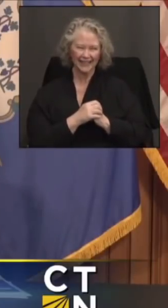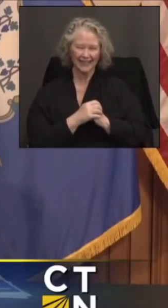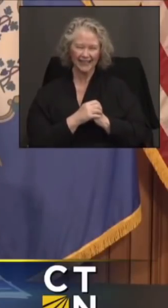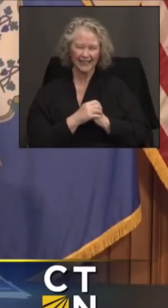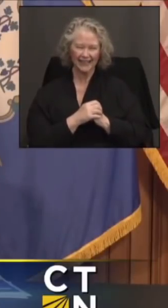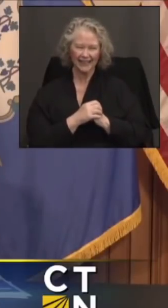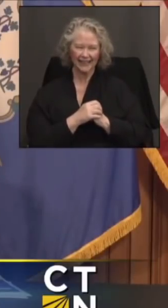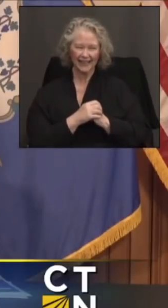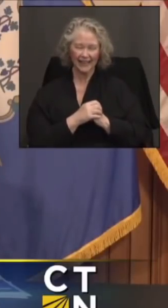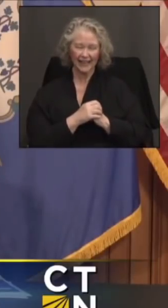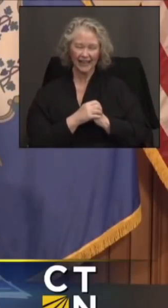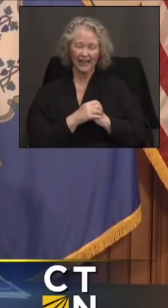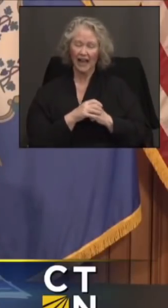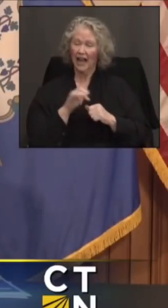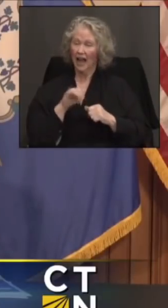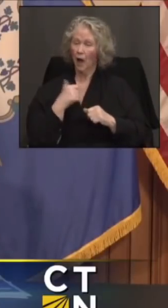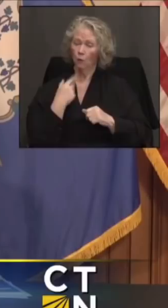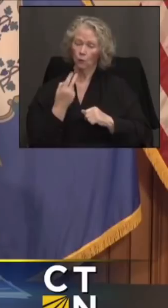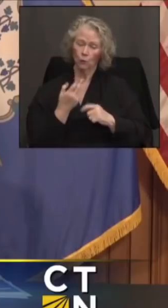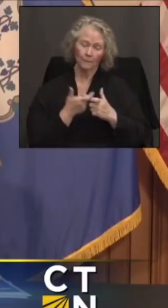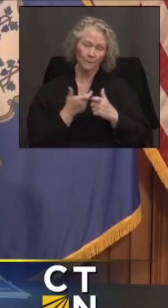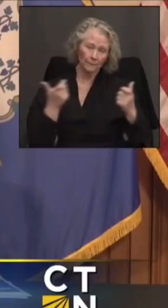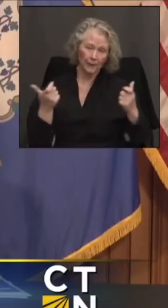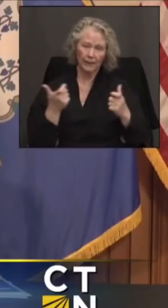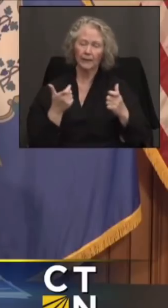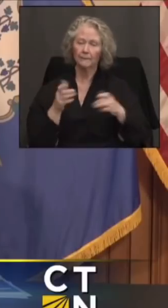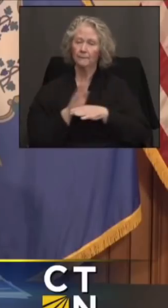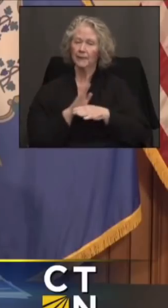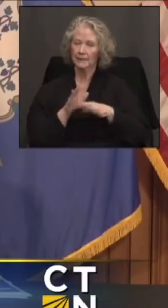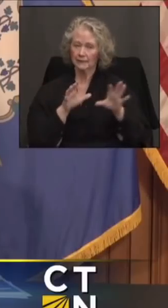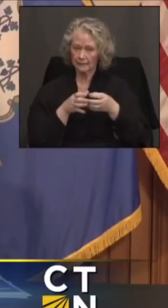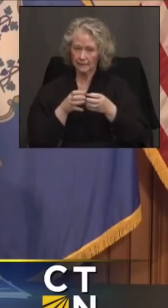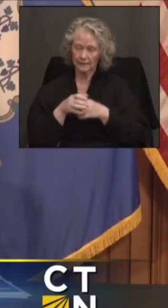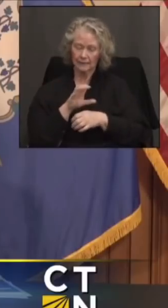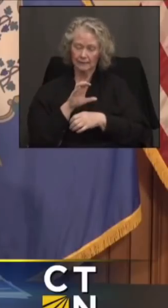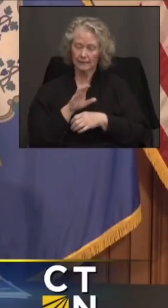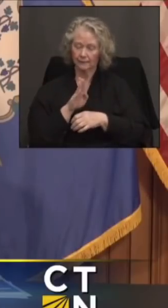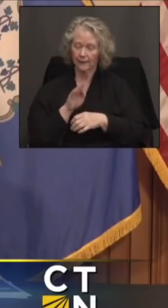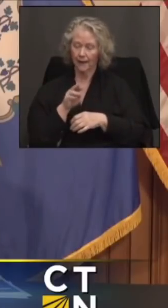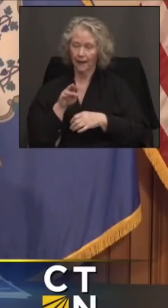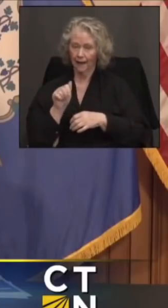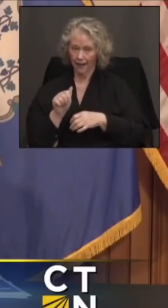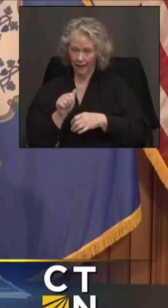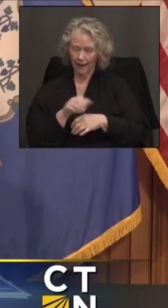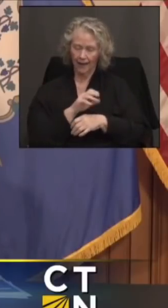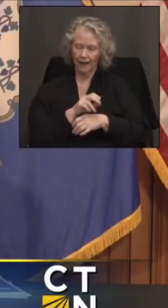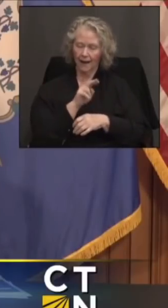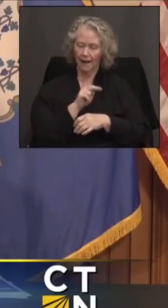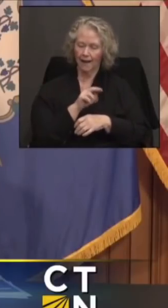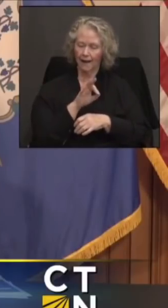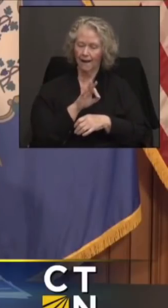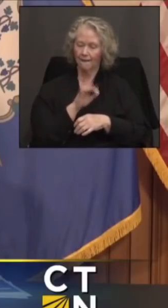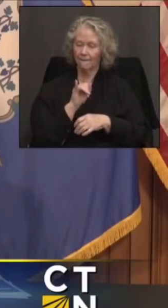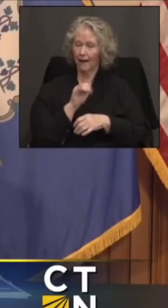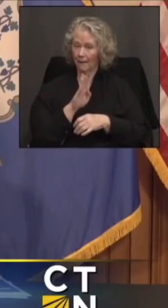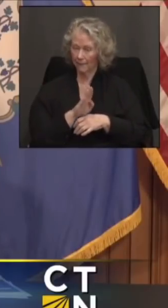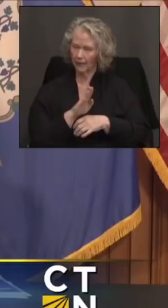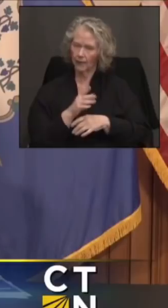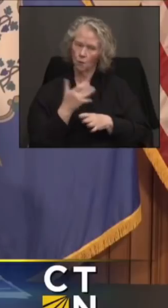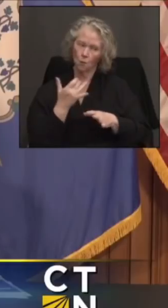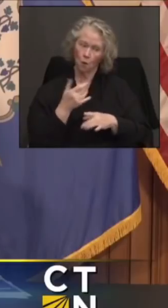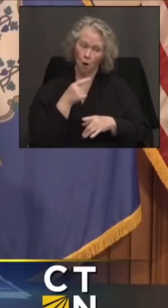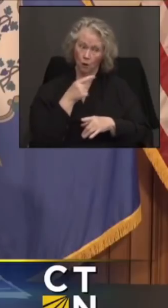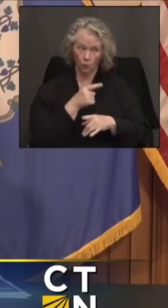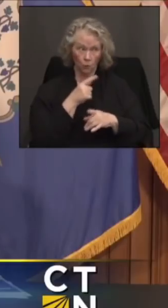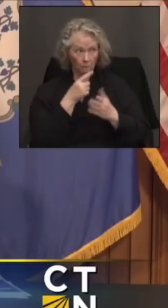The state's two big business groups, NFIB and CBIA, both want you to commit to spending some of this